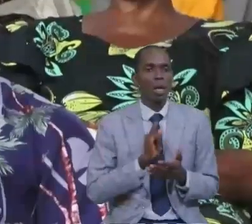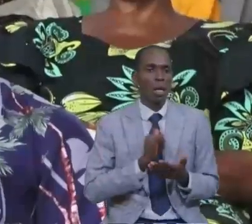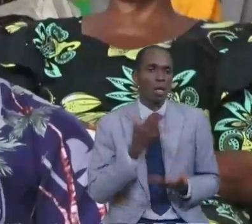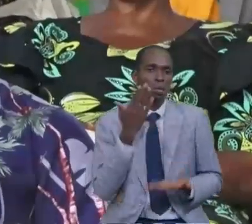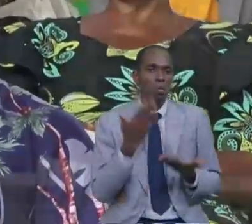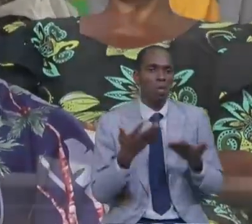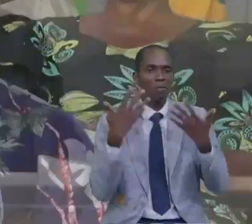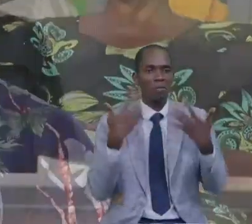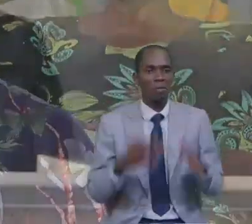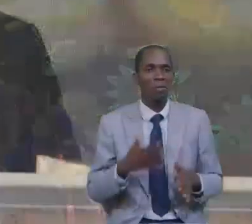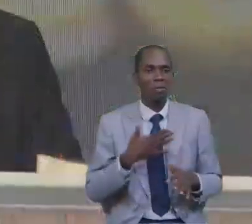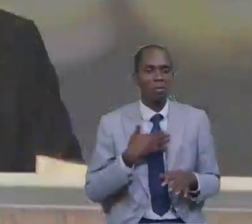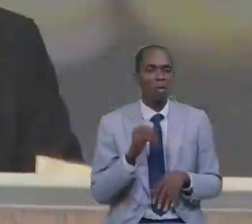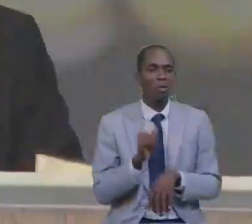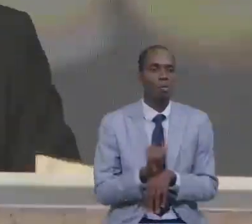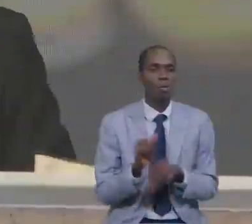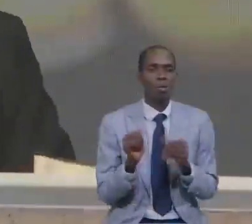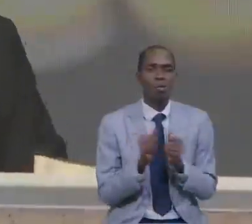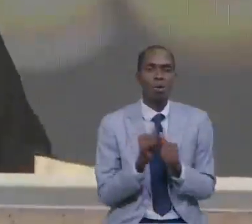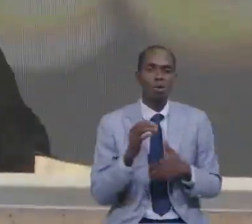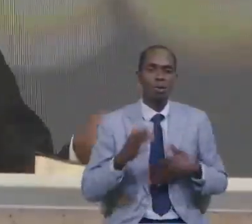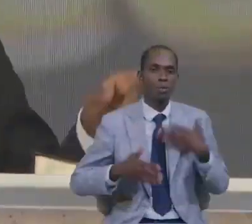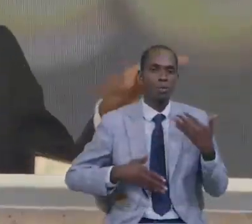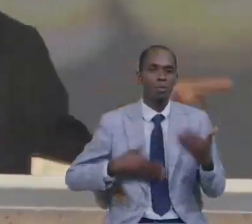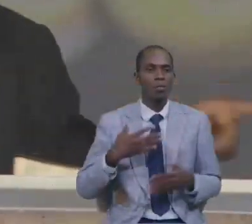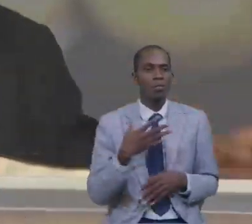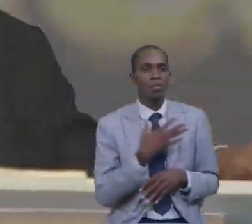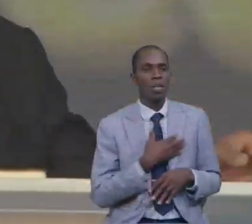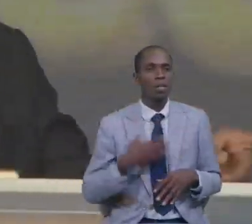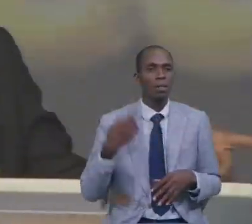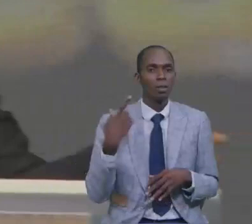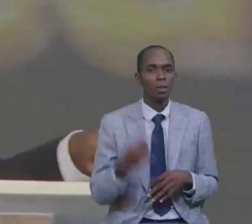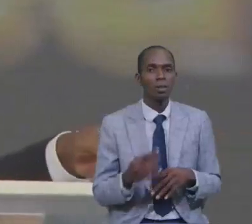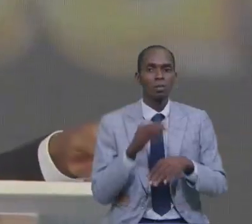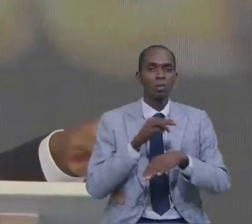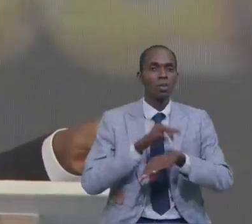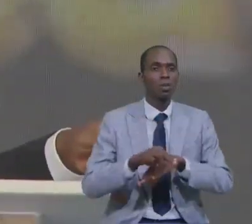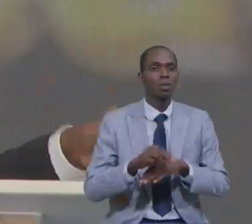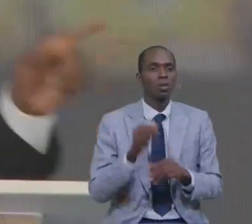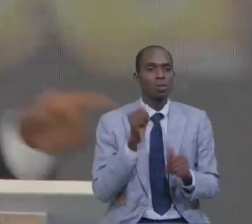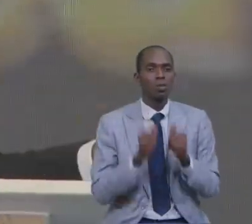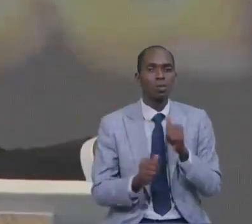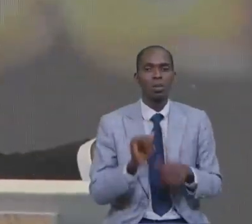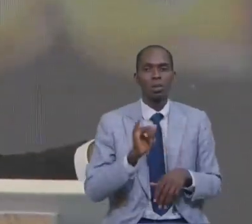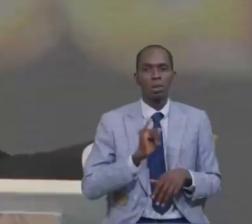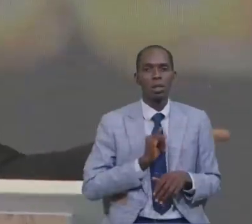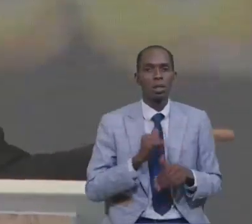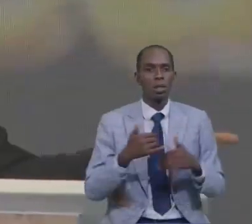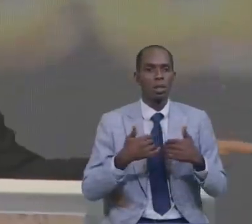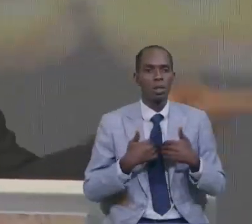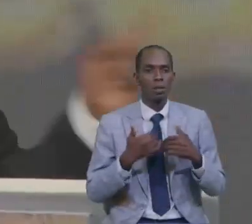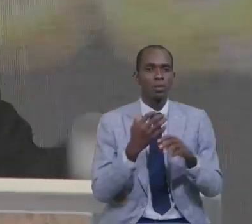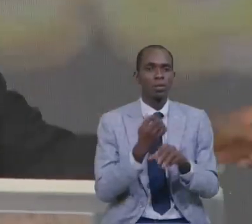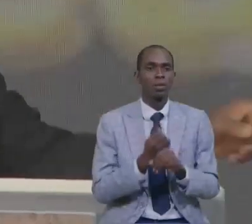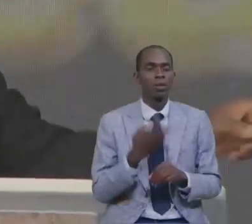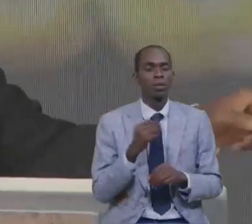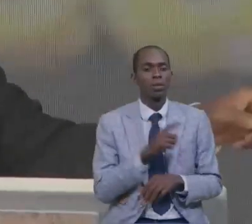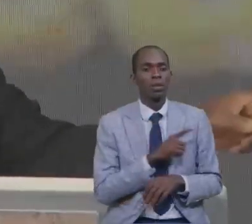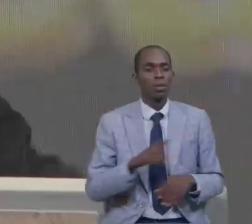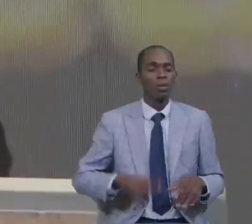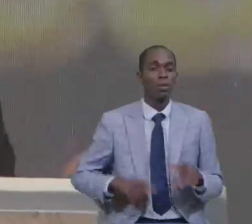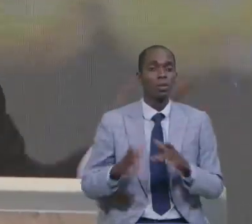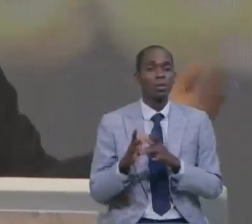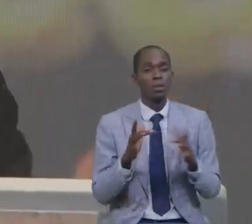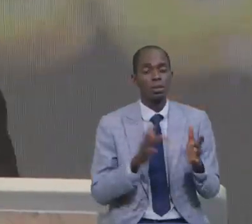have received of the Lord Jesus to testify, to preach, to